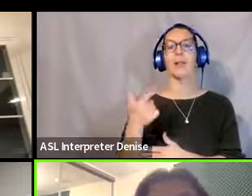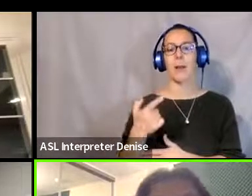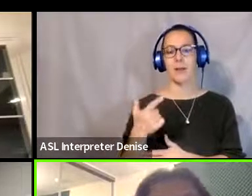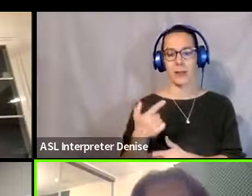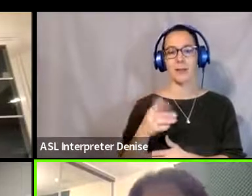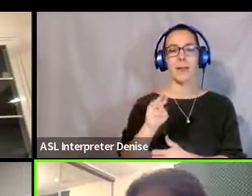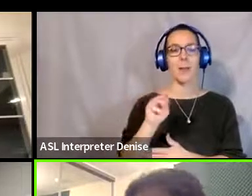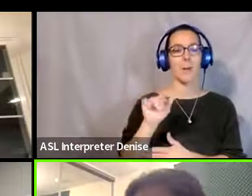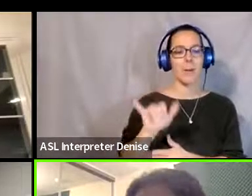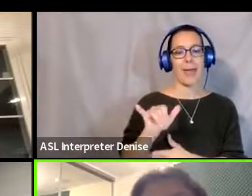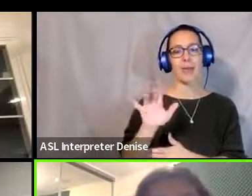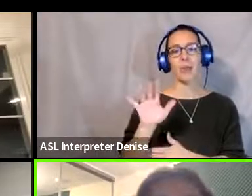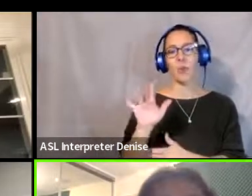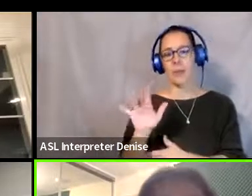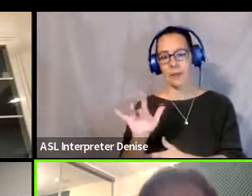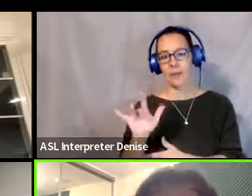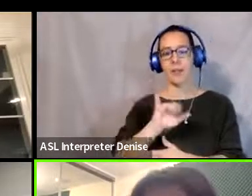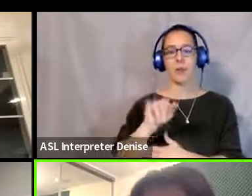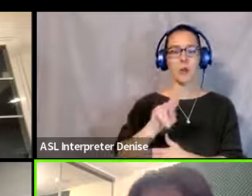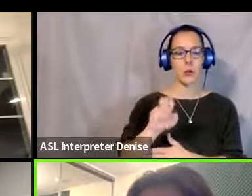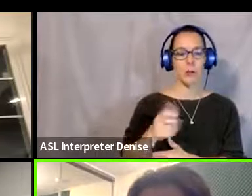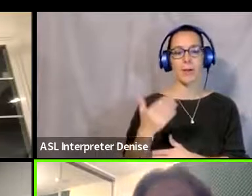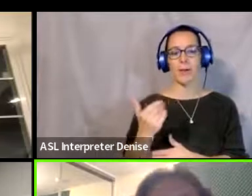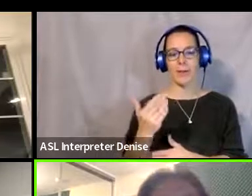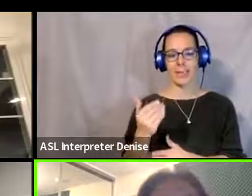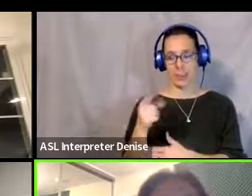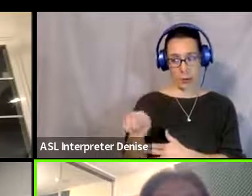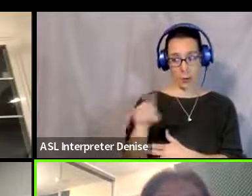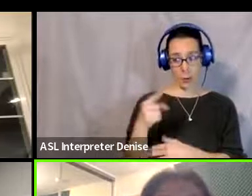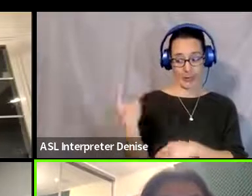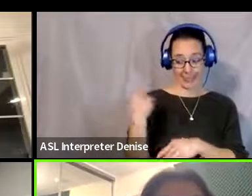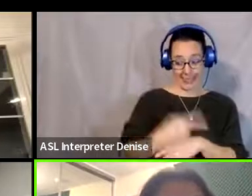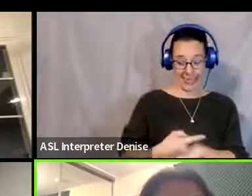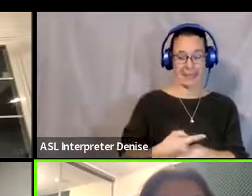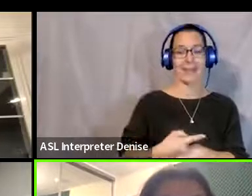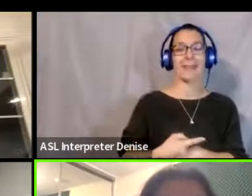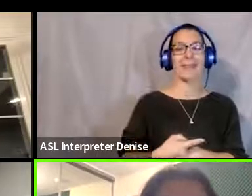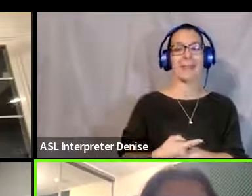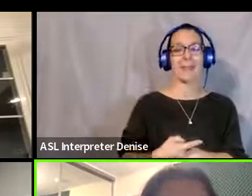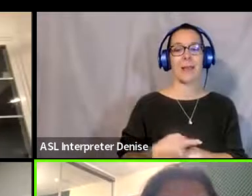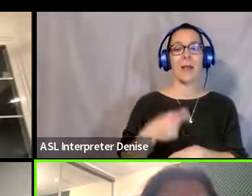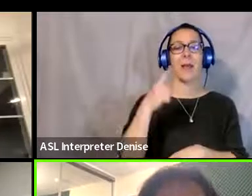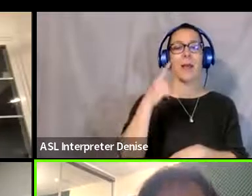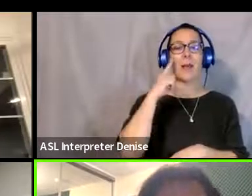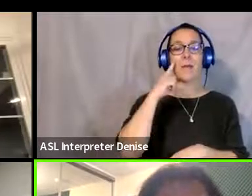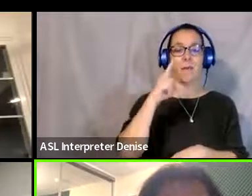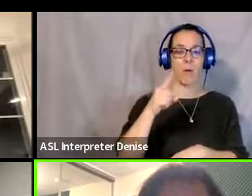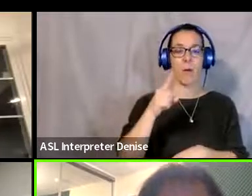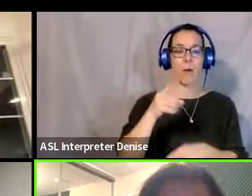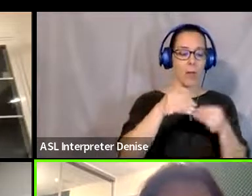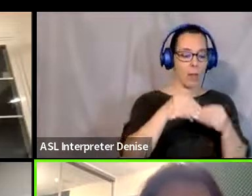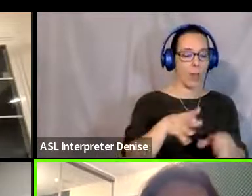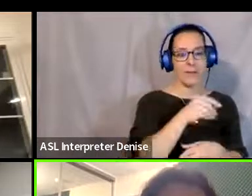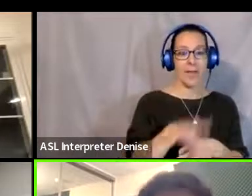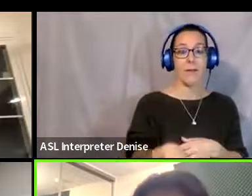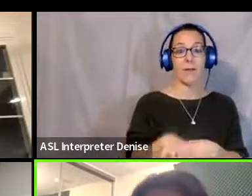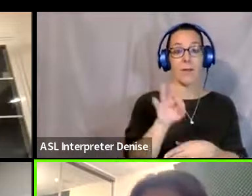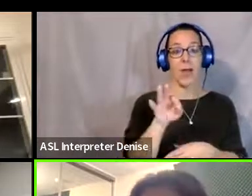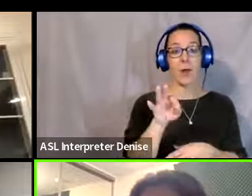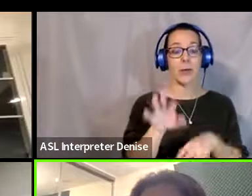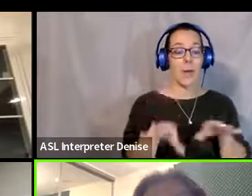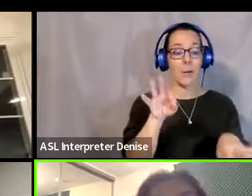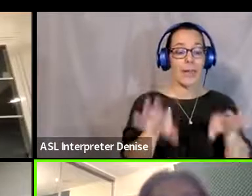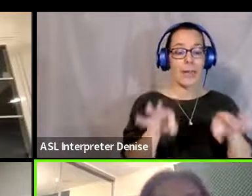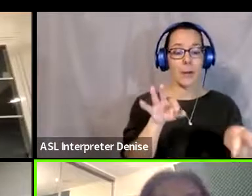May 25th, and June 15th are the dates for the unlabeled uniforms pickup